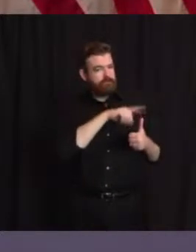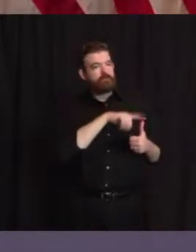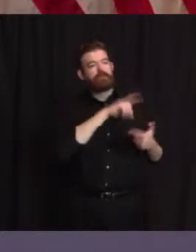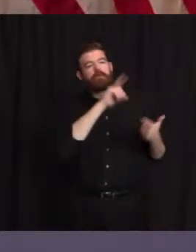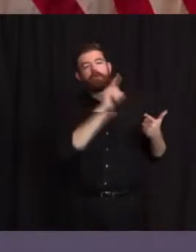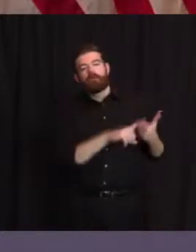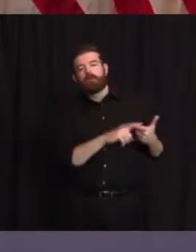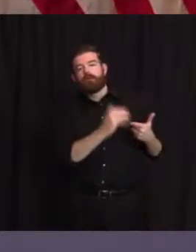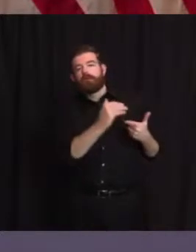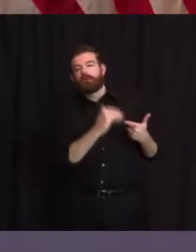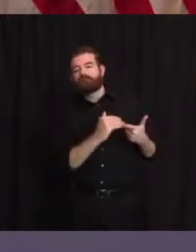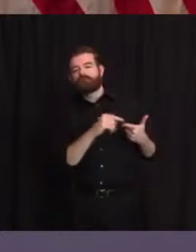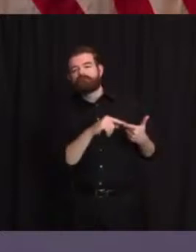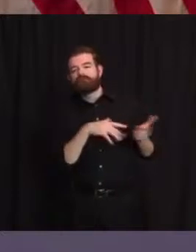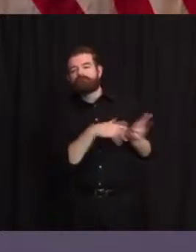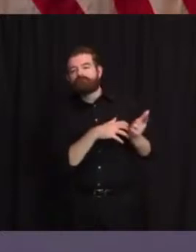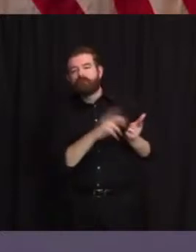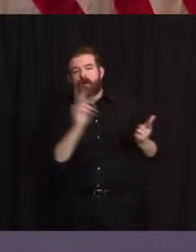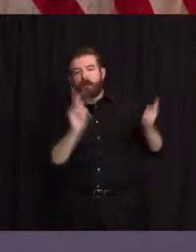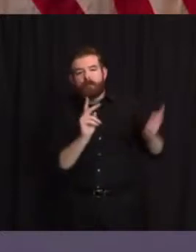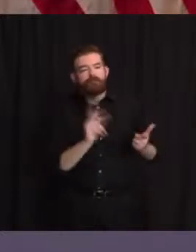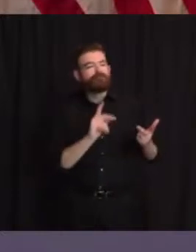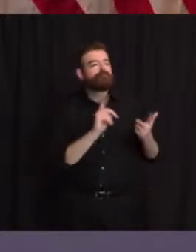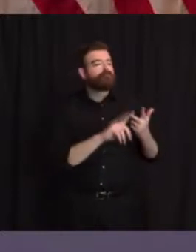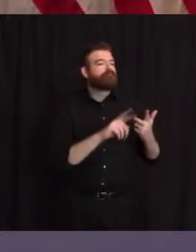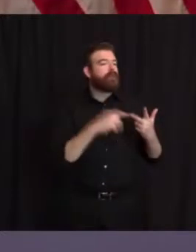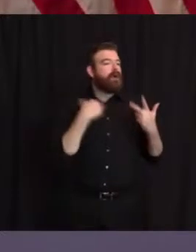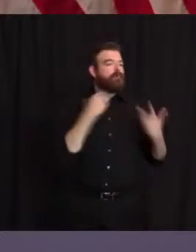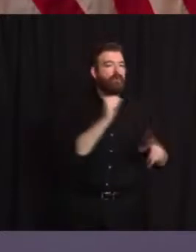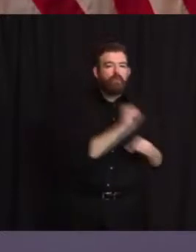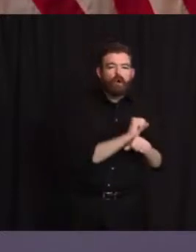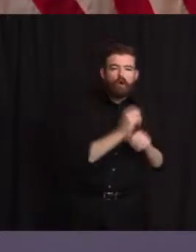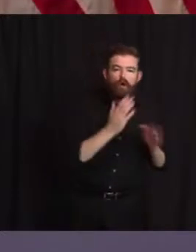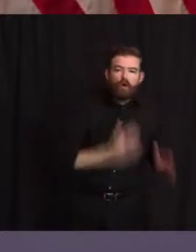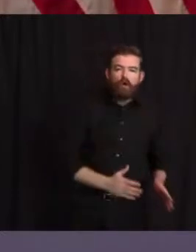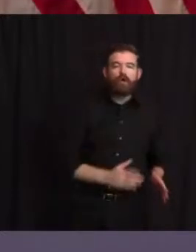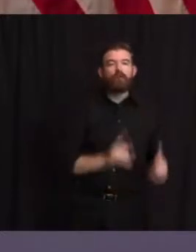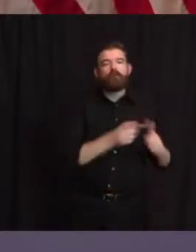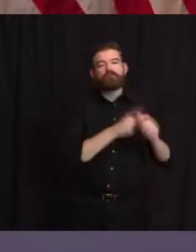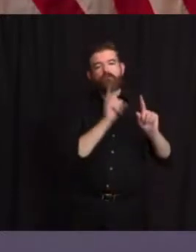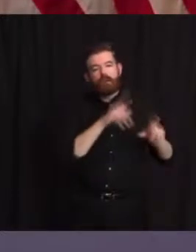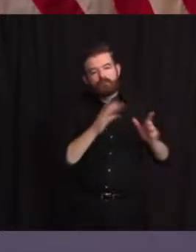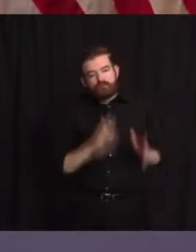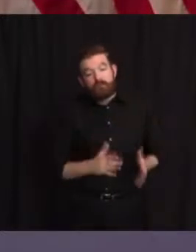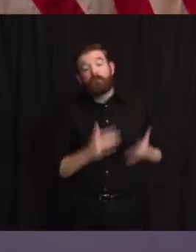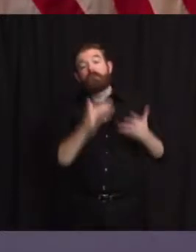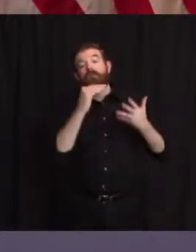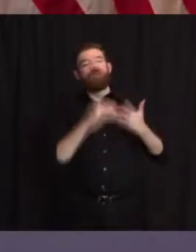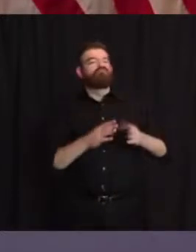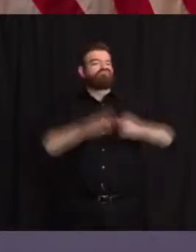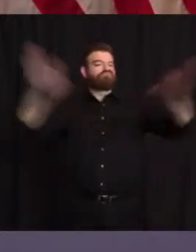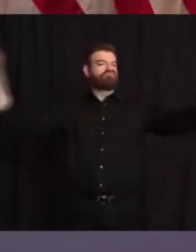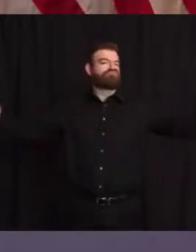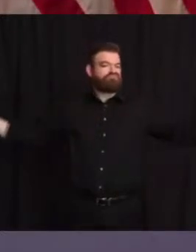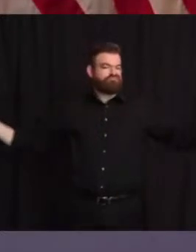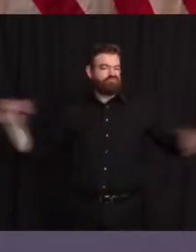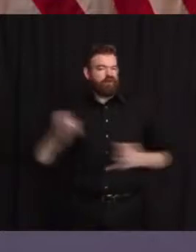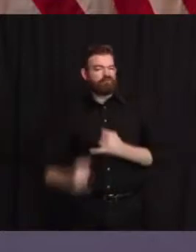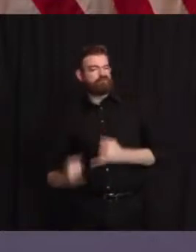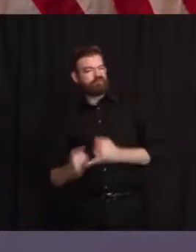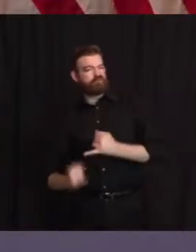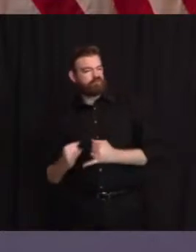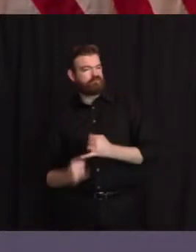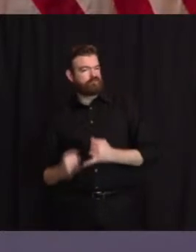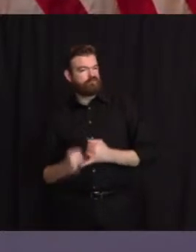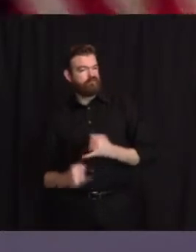general population. So per capita, you're going to have more testing up top, secondly here, thirdly here. I don't have the numbers, though, unless you do. Yeah, I